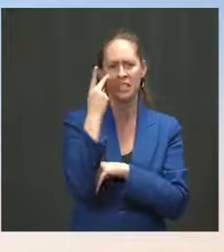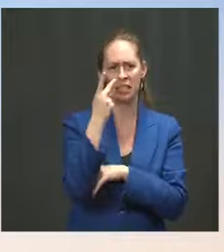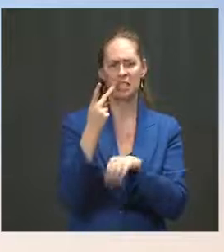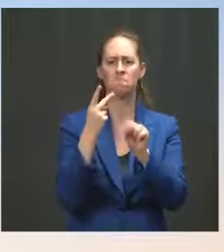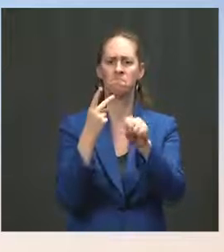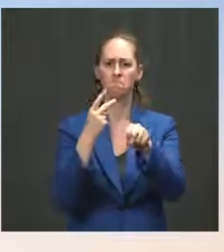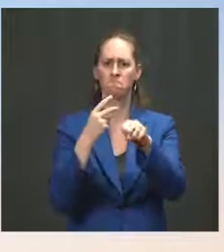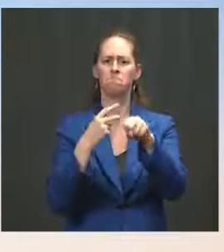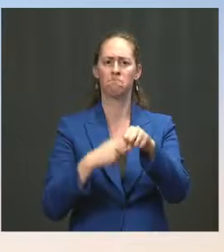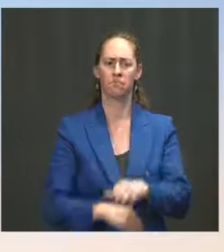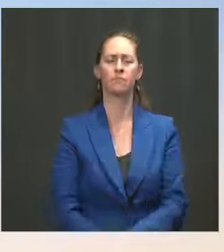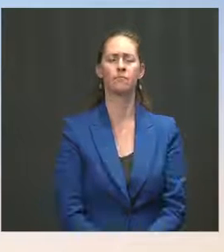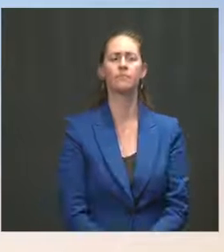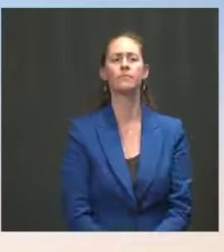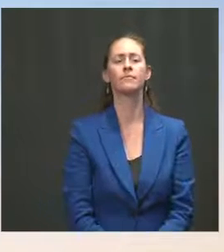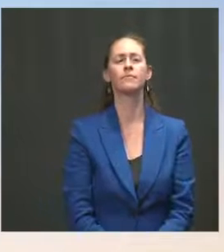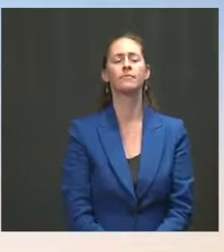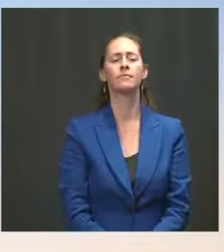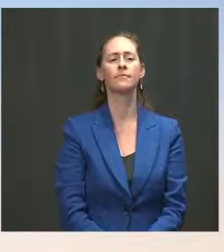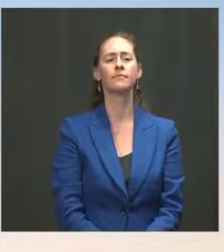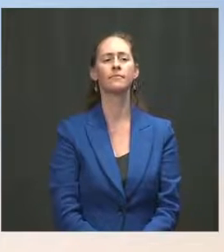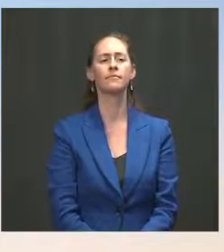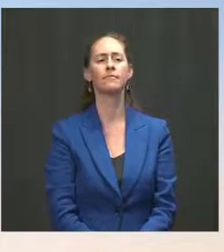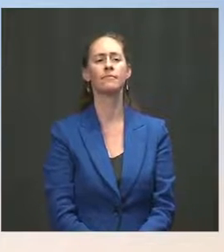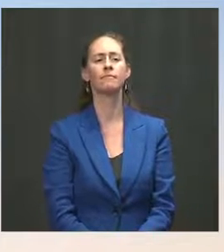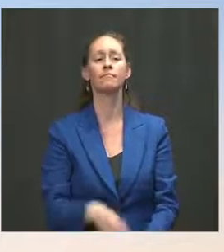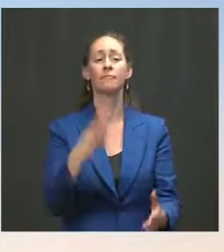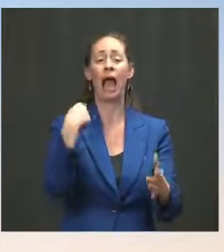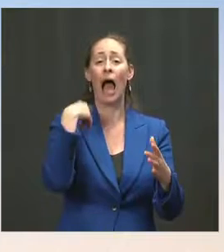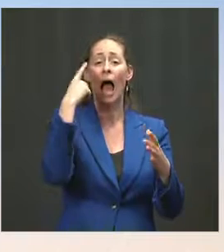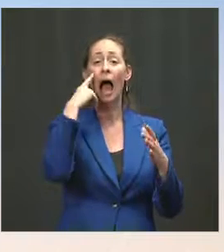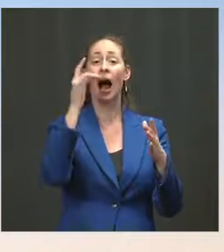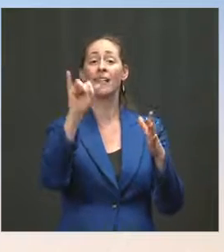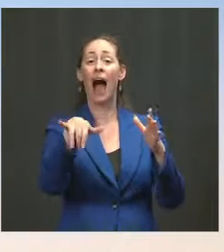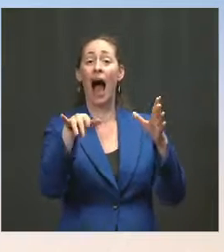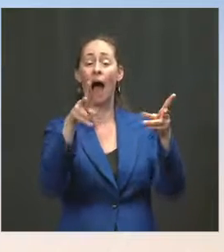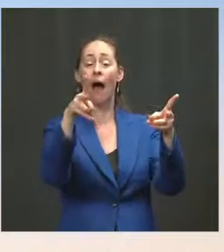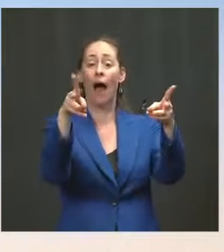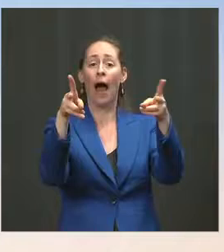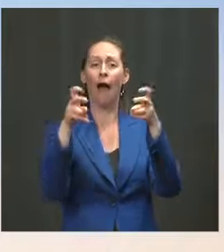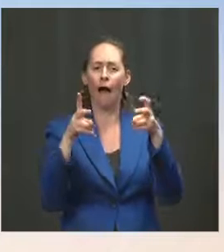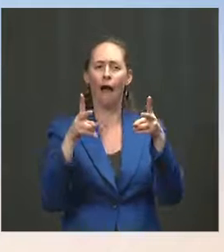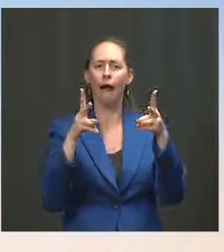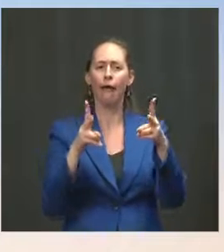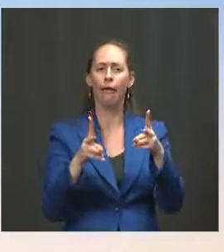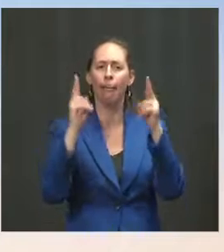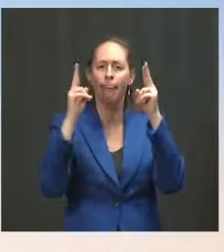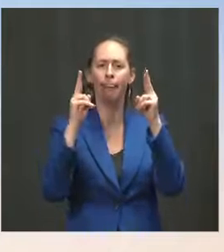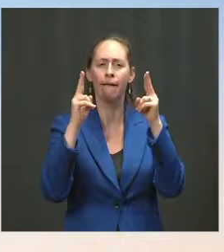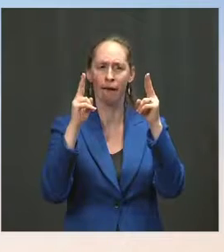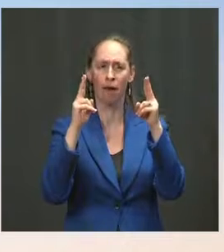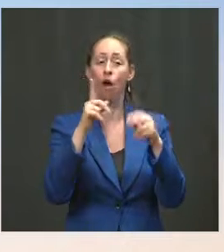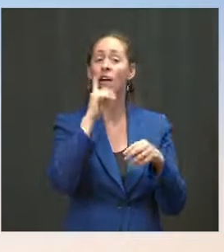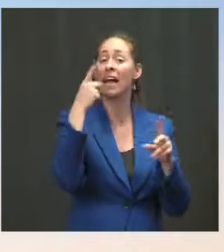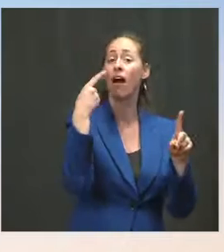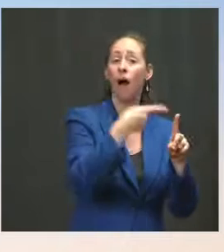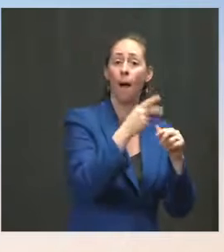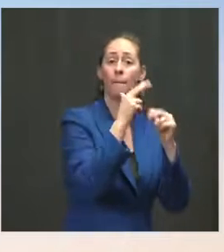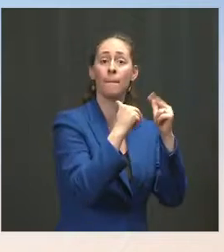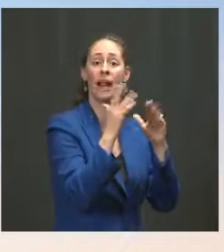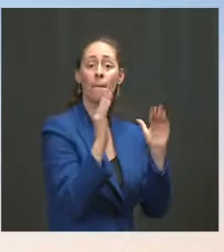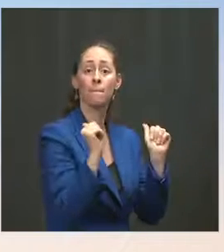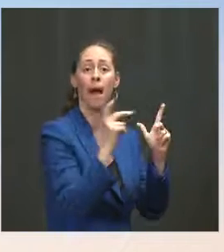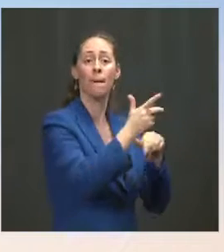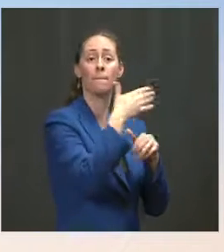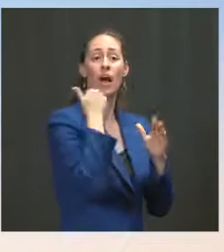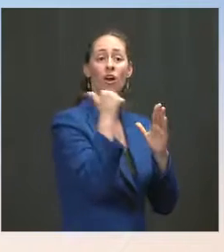he's confounding a couple of things in there. One, the Build Back Better agenda could also be called the cost-cutting